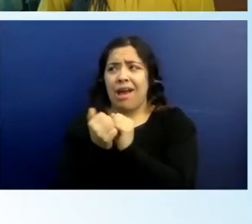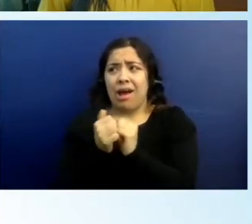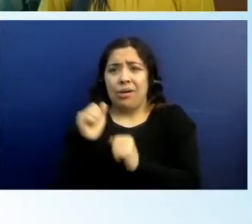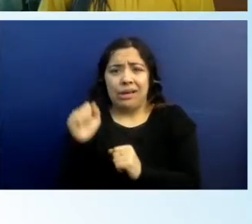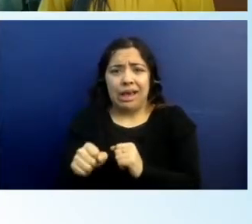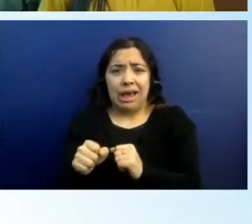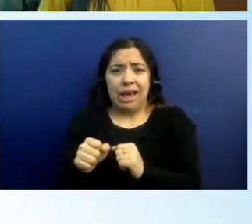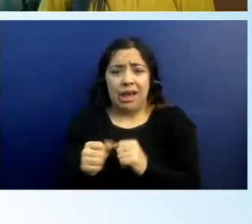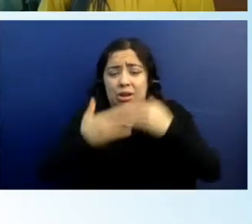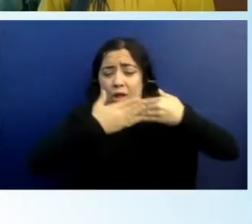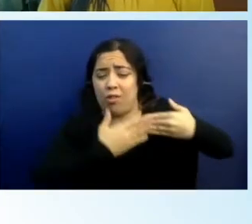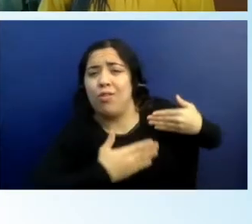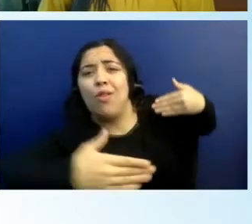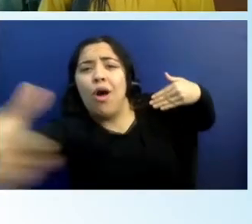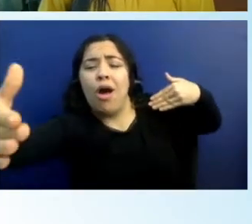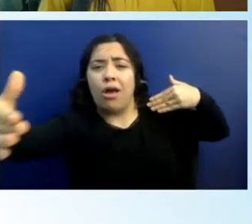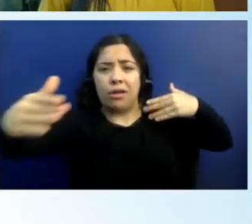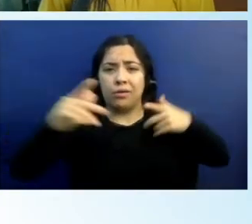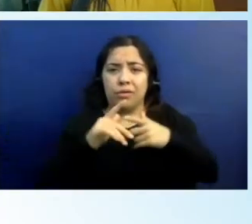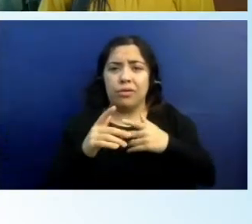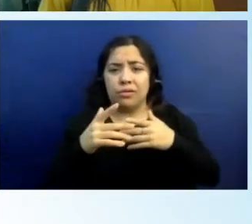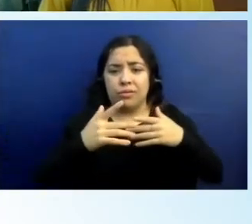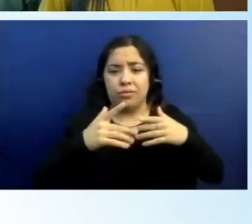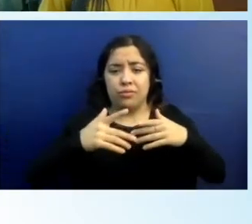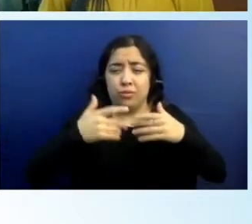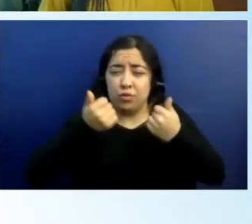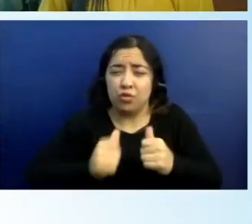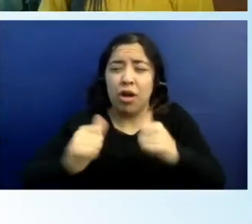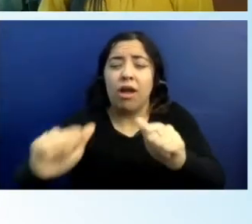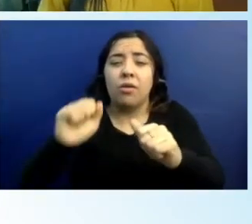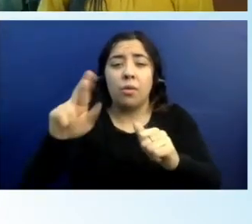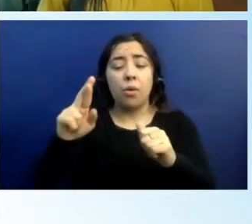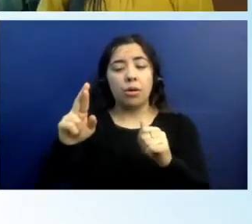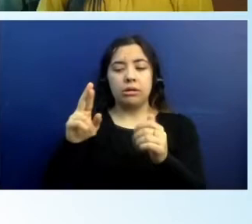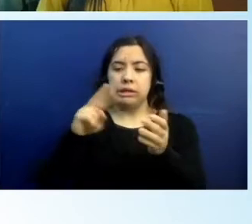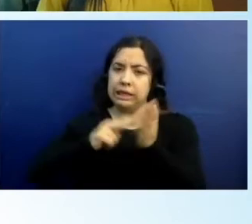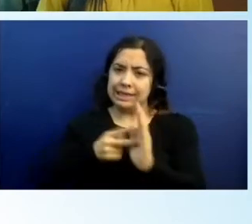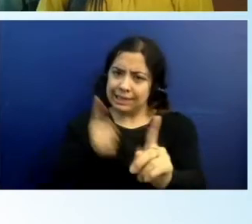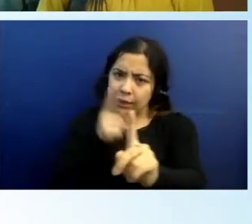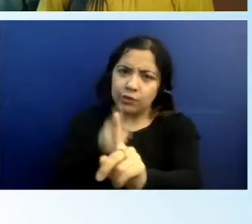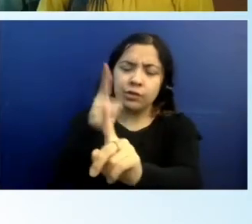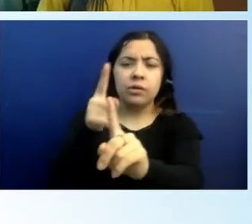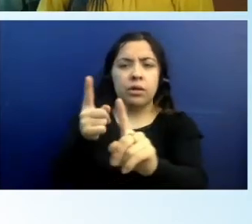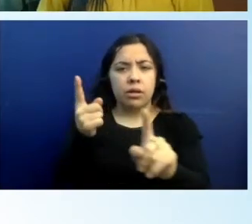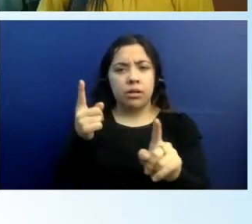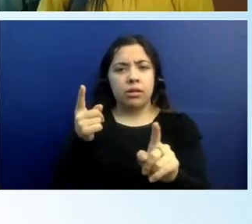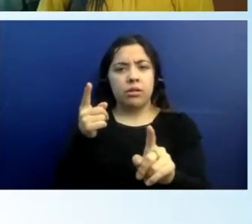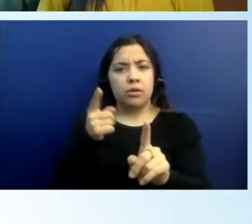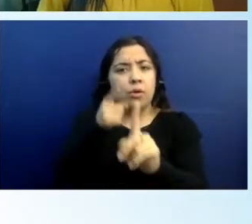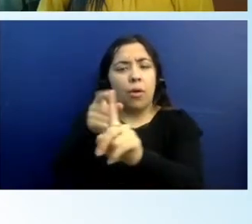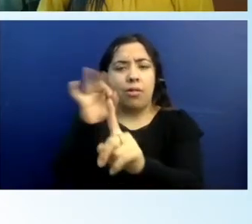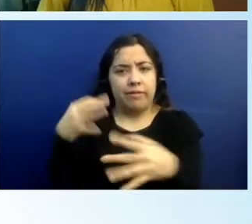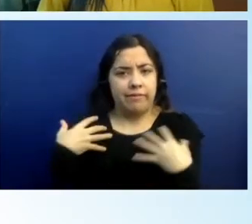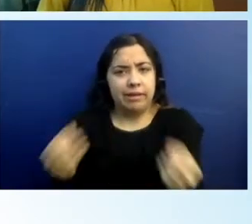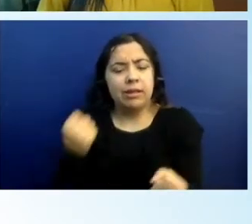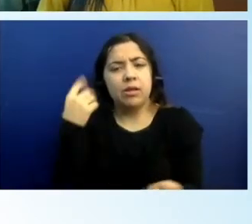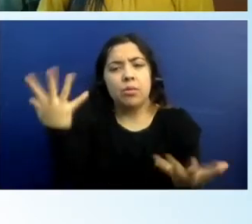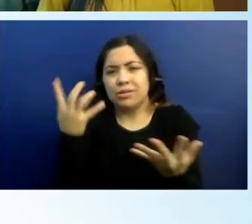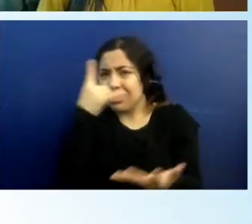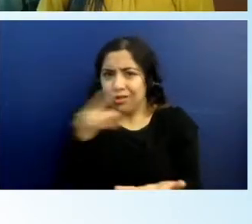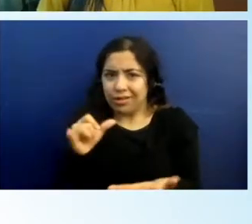more intentional run around healing look like? In the area of leading public and collective